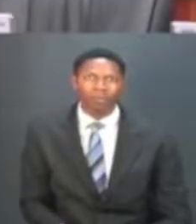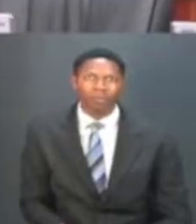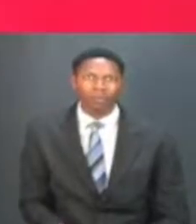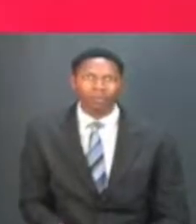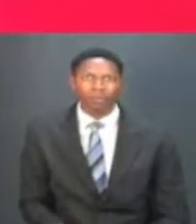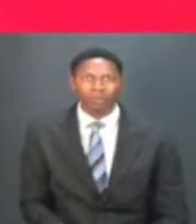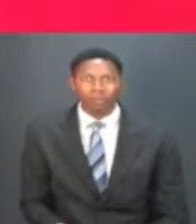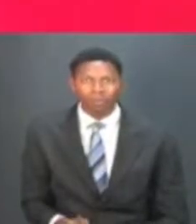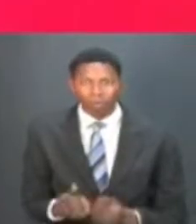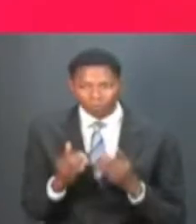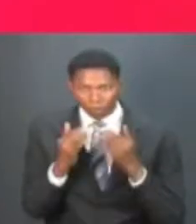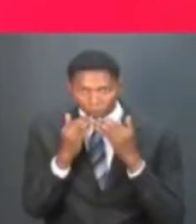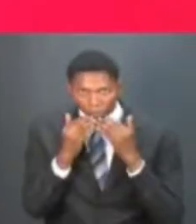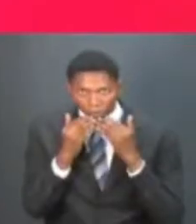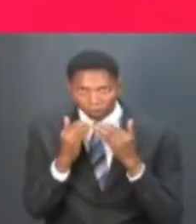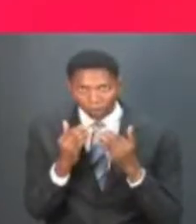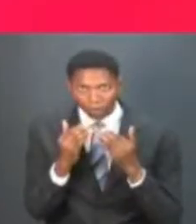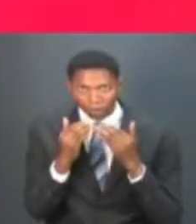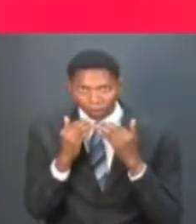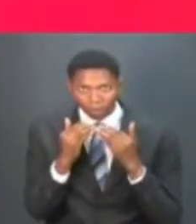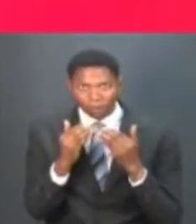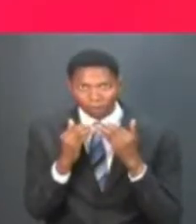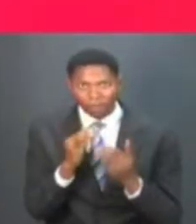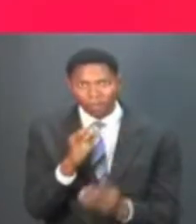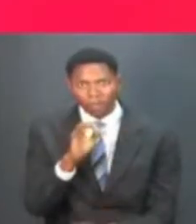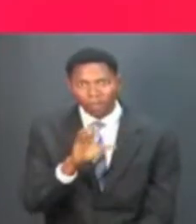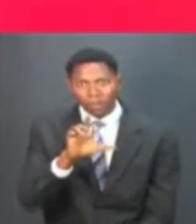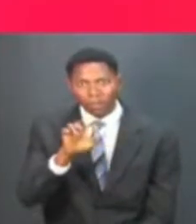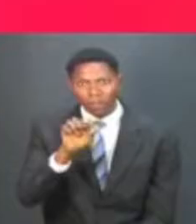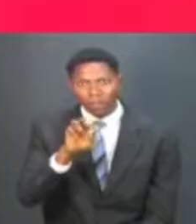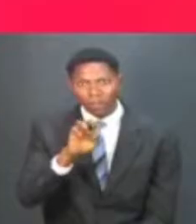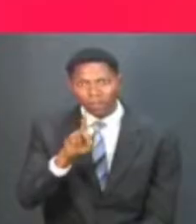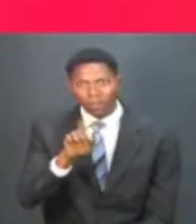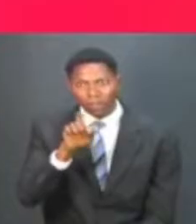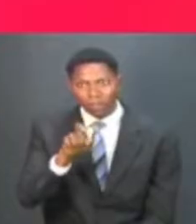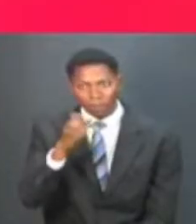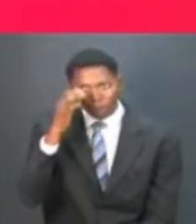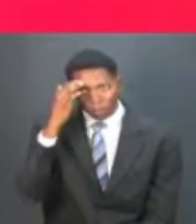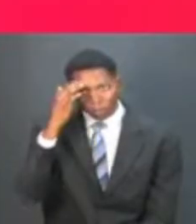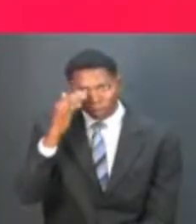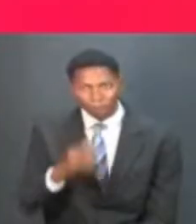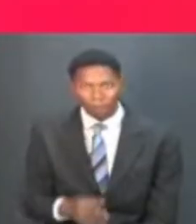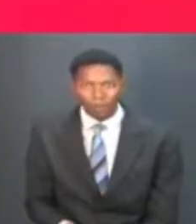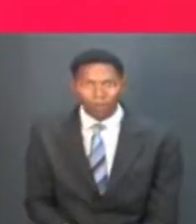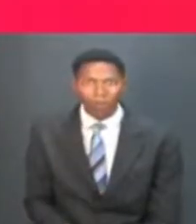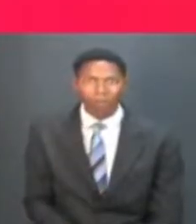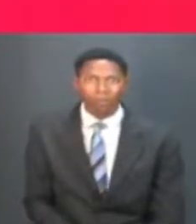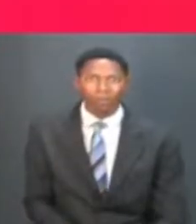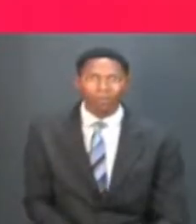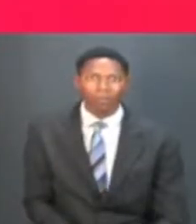Thank you so much. Clerk at table, please kindly take note of that.